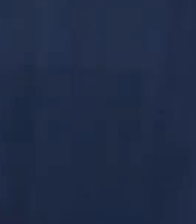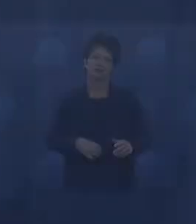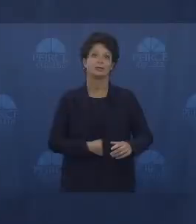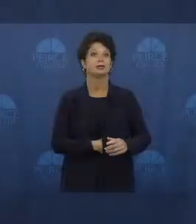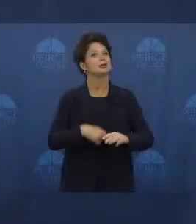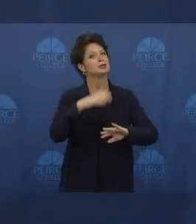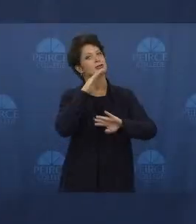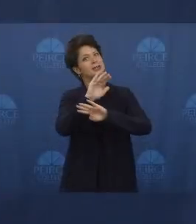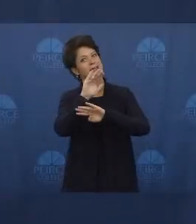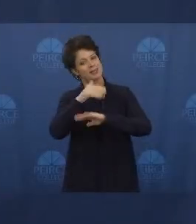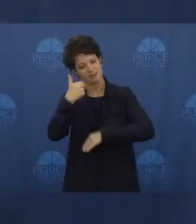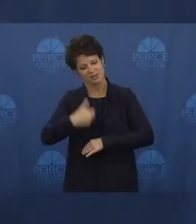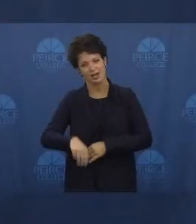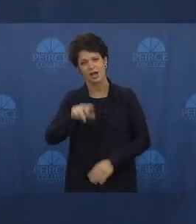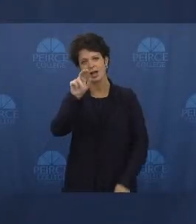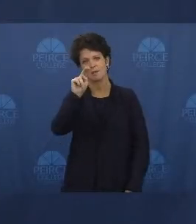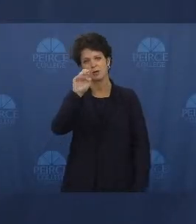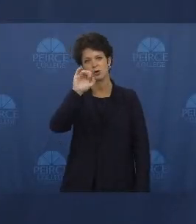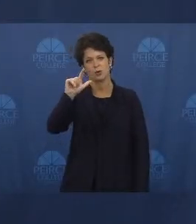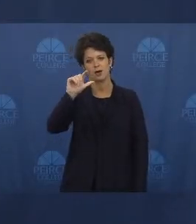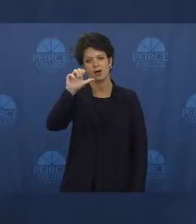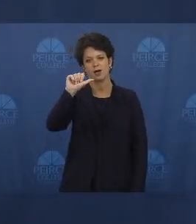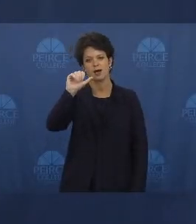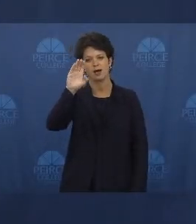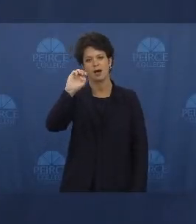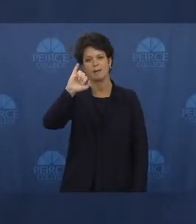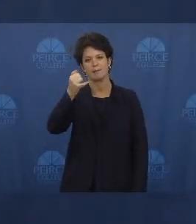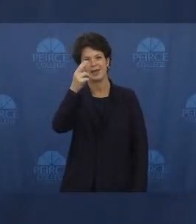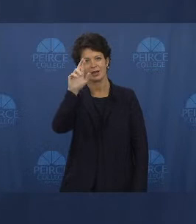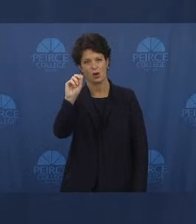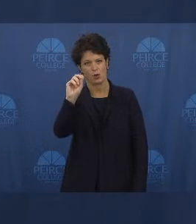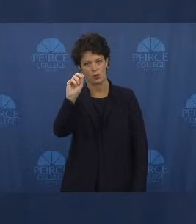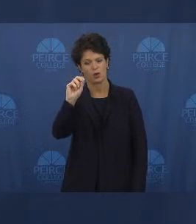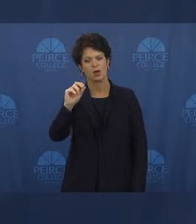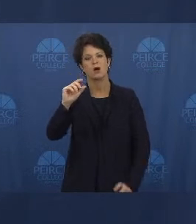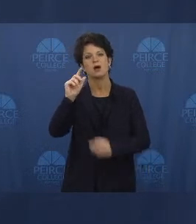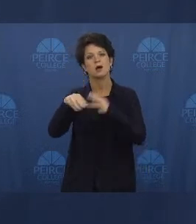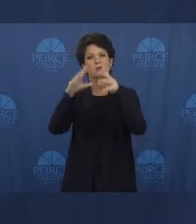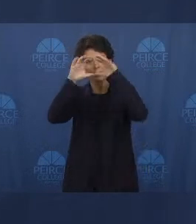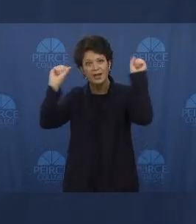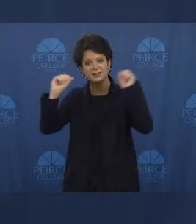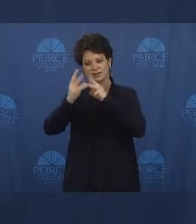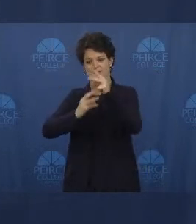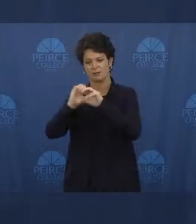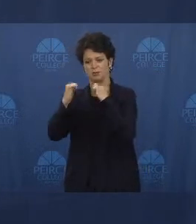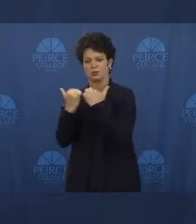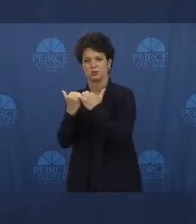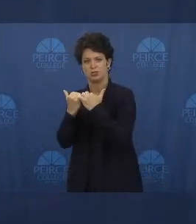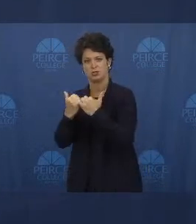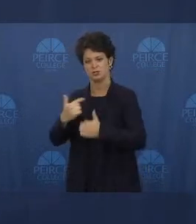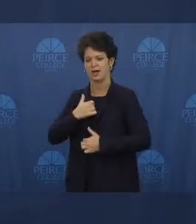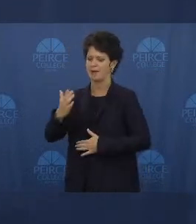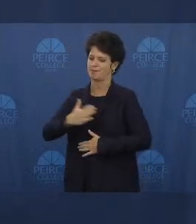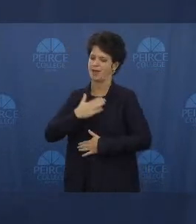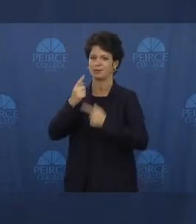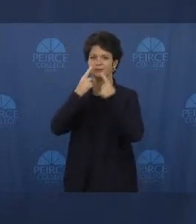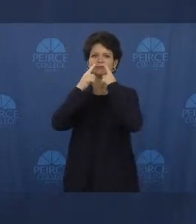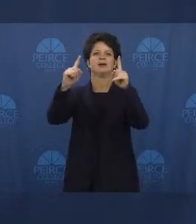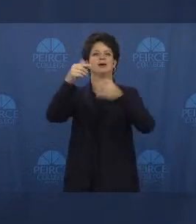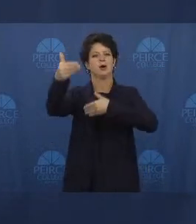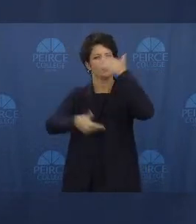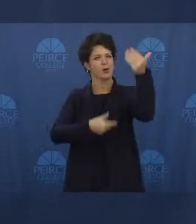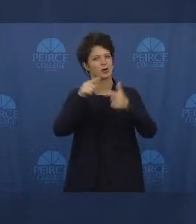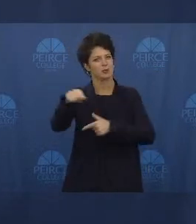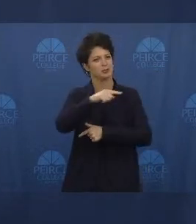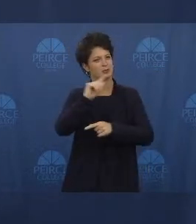Good evening. I am Noel Abejo, President of the Alumni Association. I am pleased to officially welcome you to the Peirce